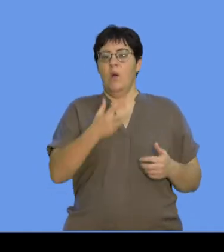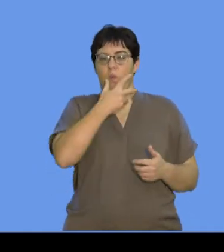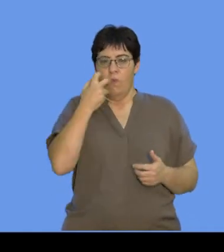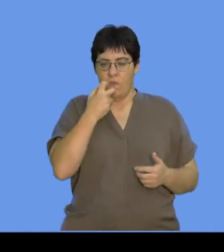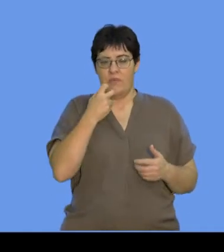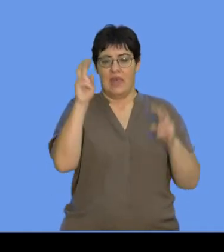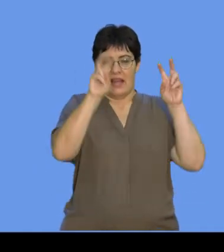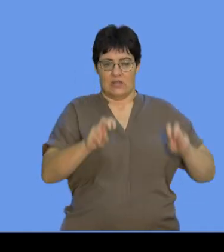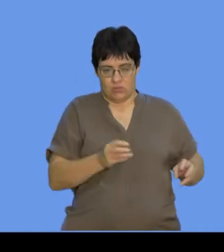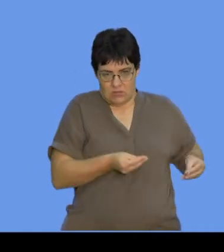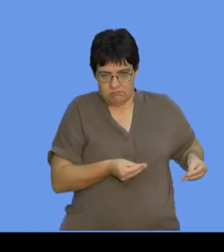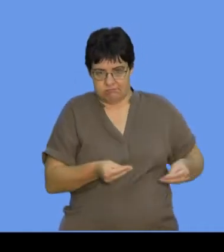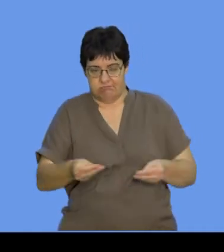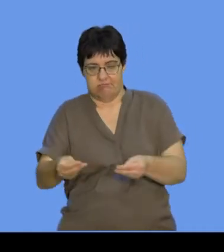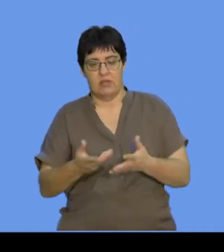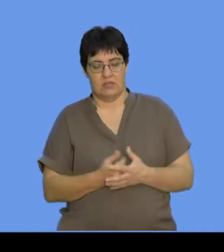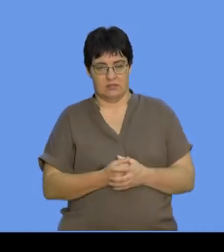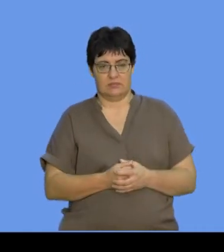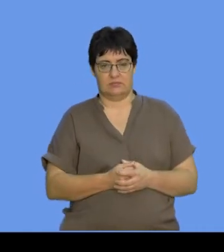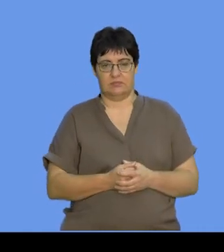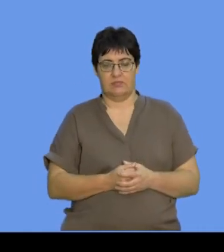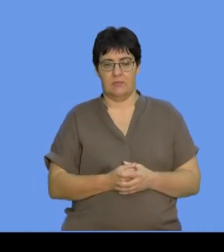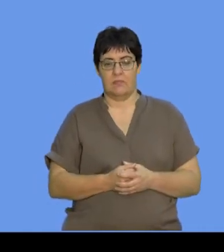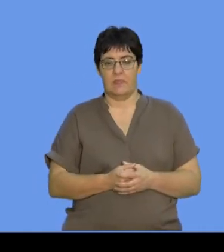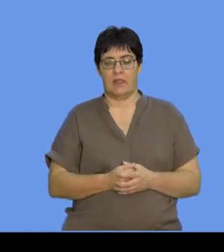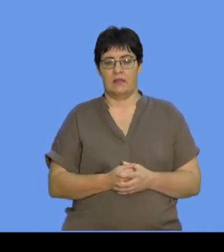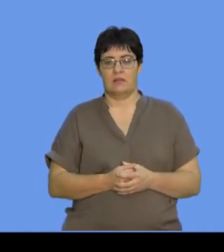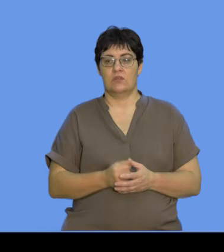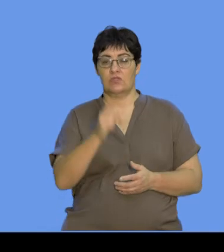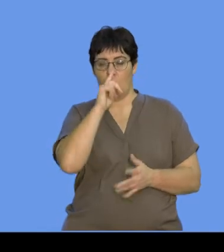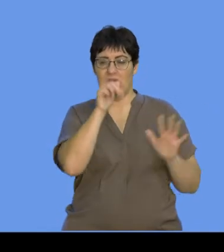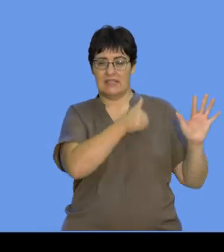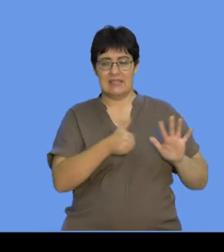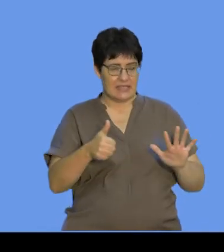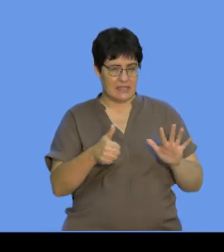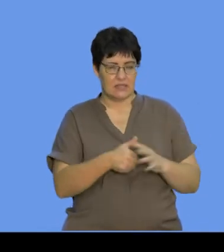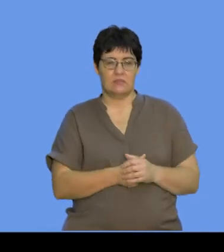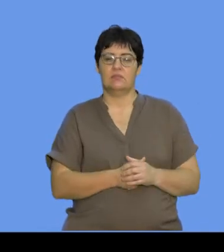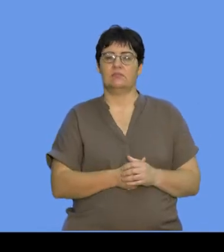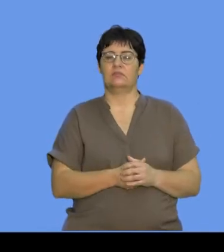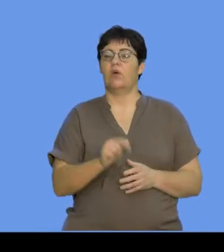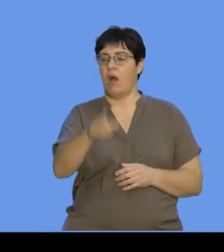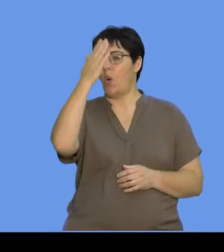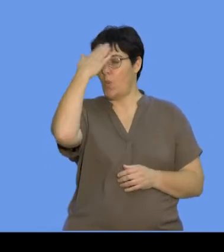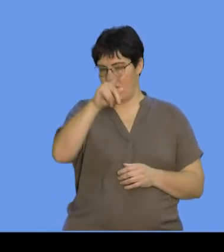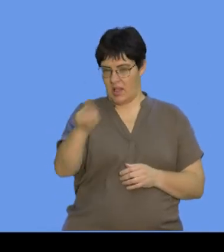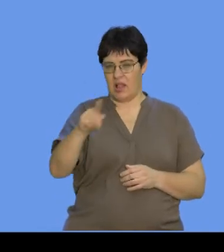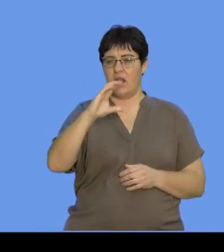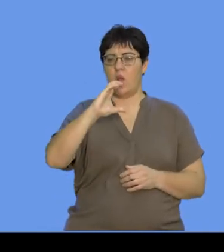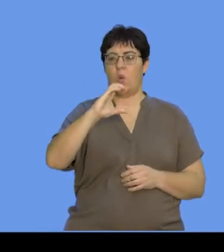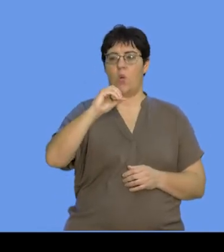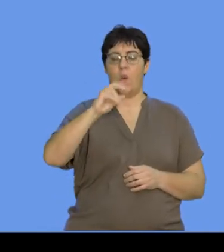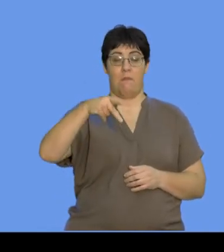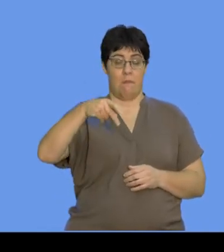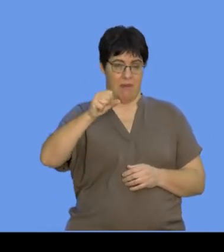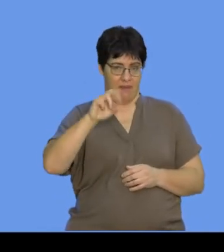and electricity. So it's both thermal and electrical. So of the 6 substances, okay, we know that copper is a